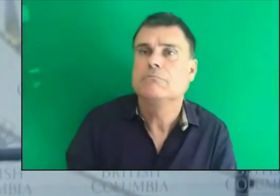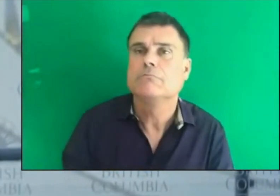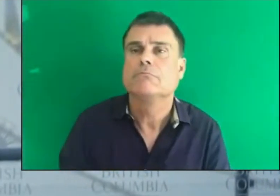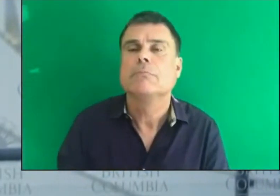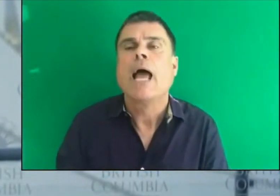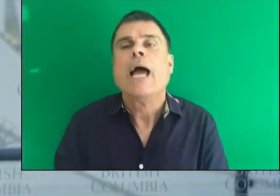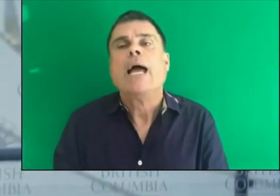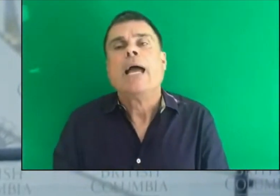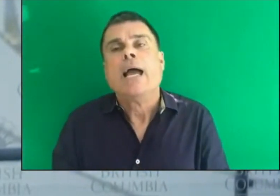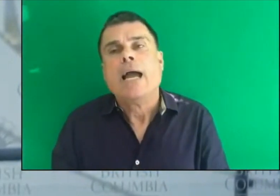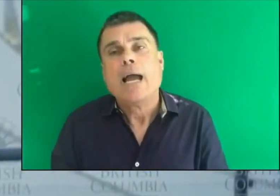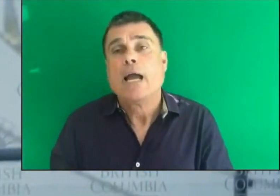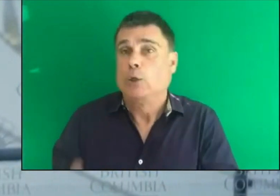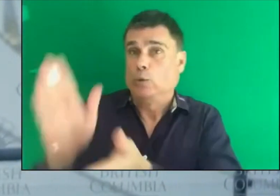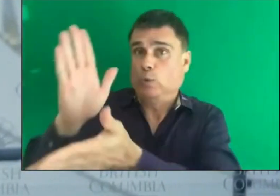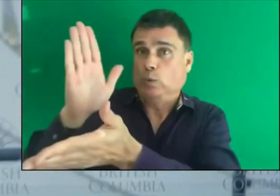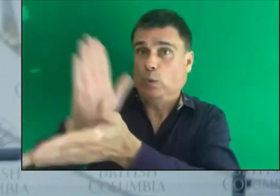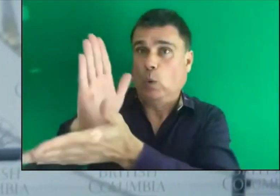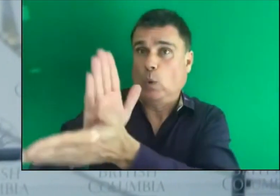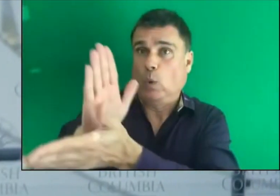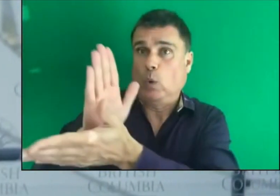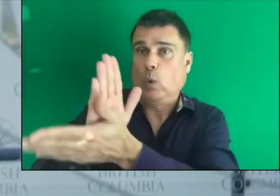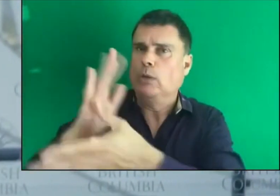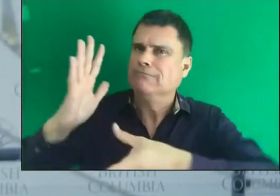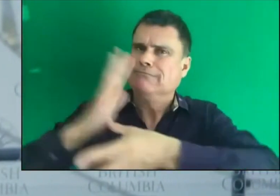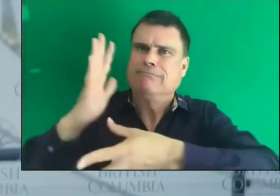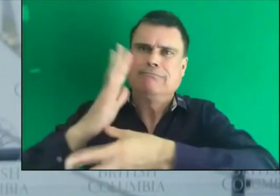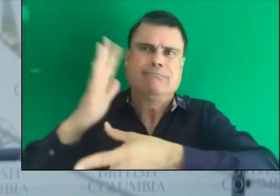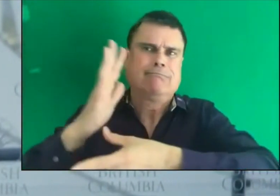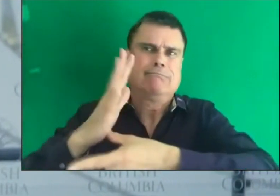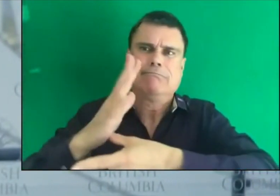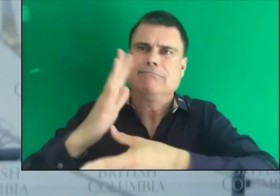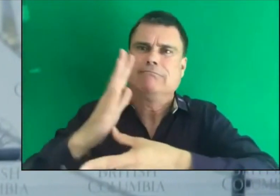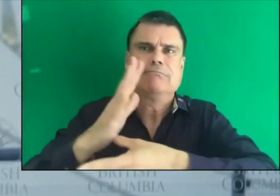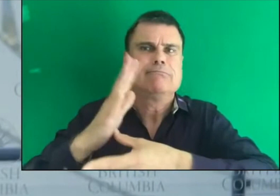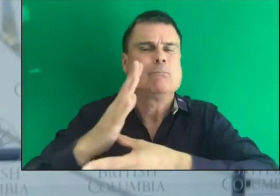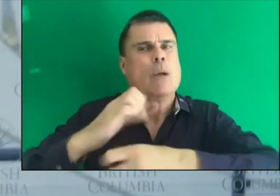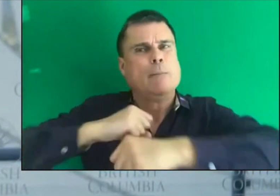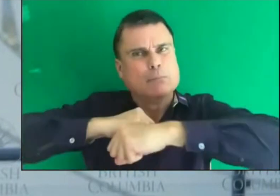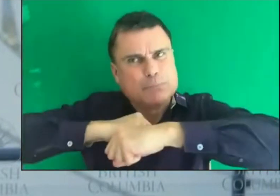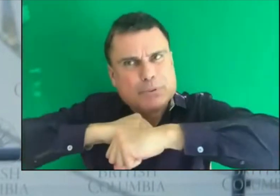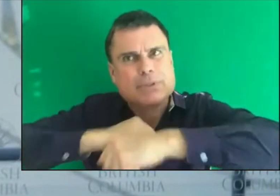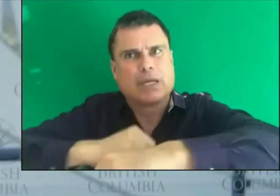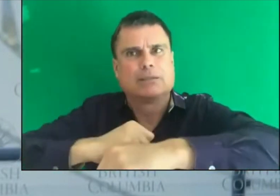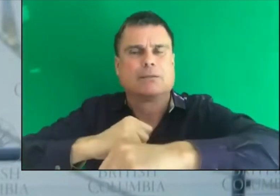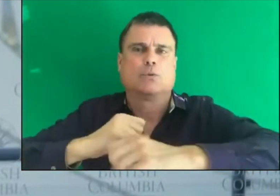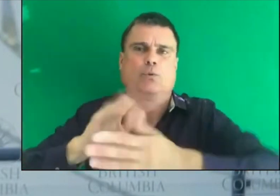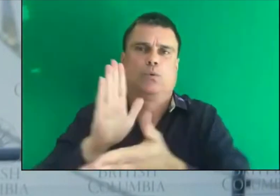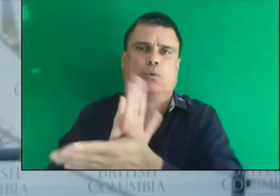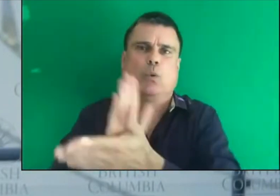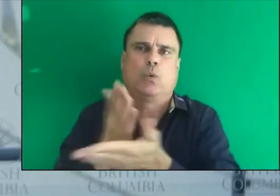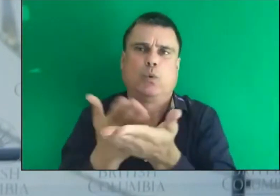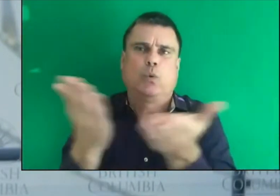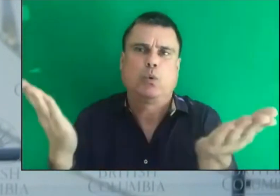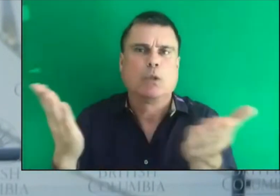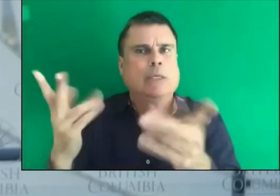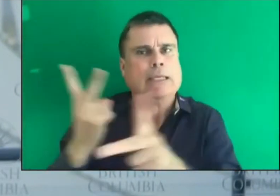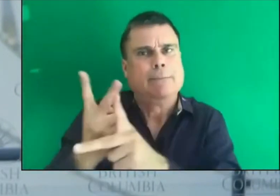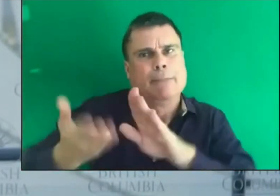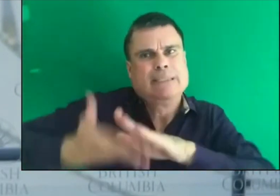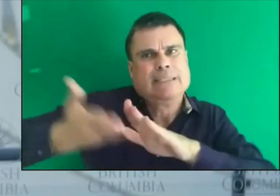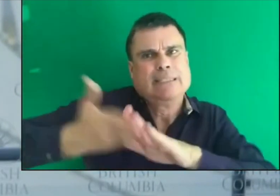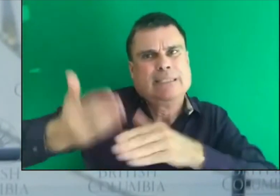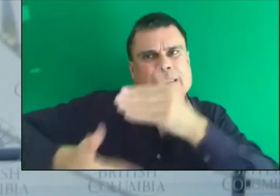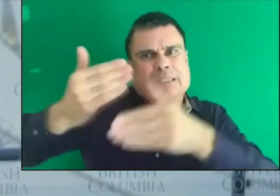day. I know the goal is to keep schools open. If we continue at 400 cases a day in Fraser Health, can schools in that region